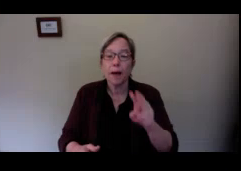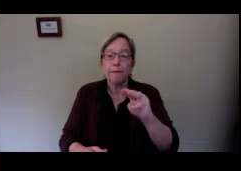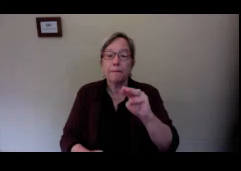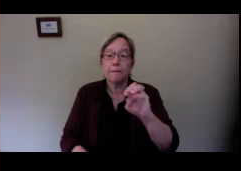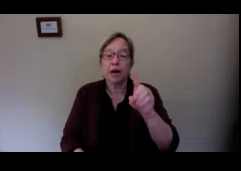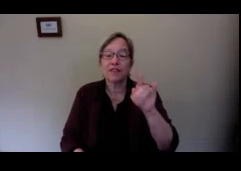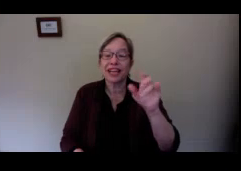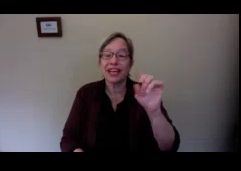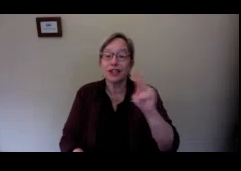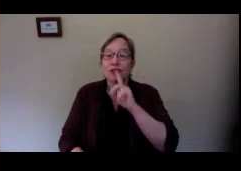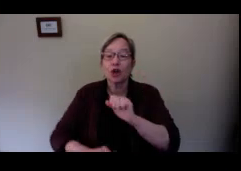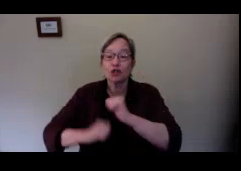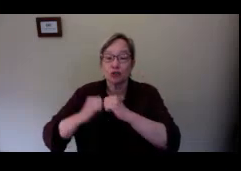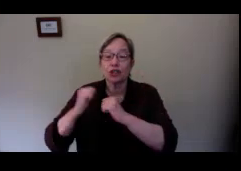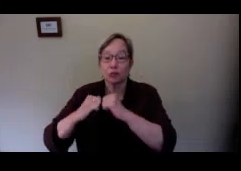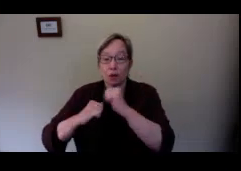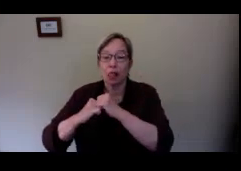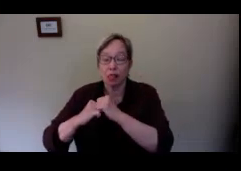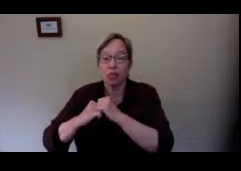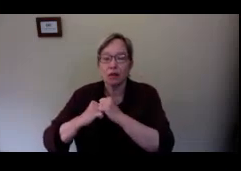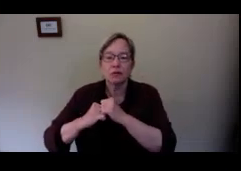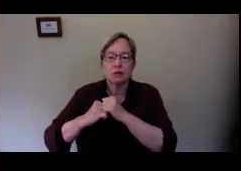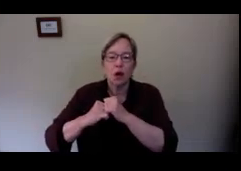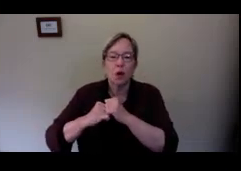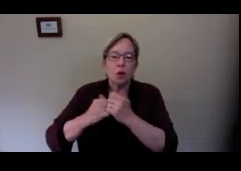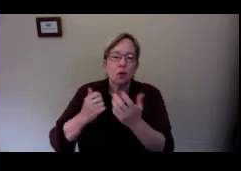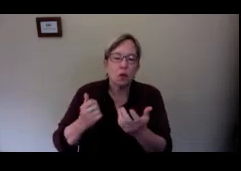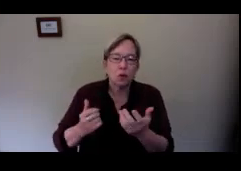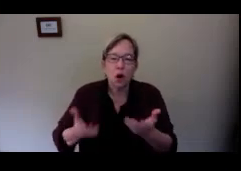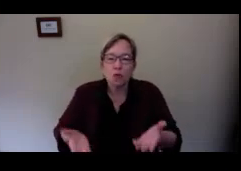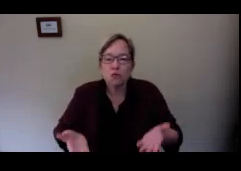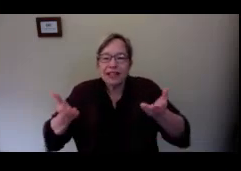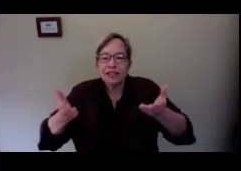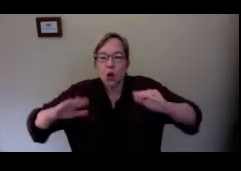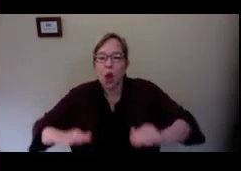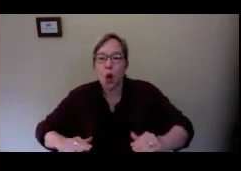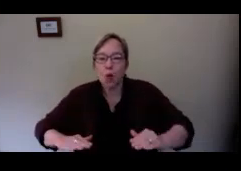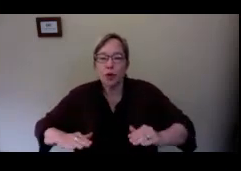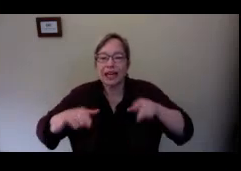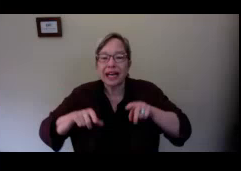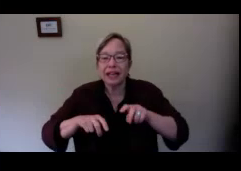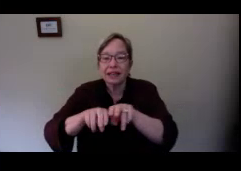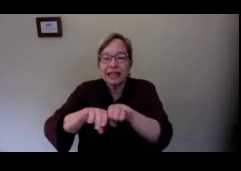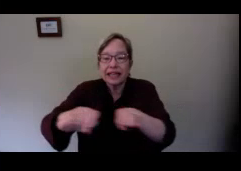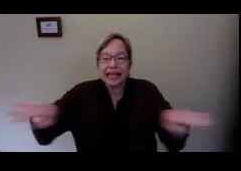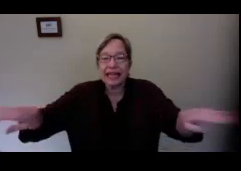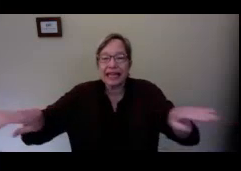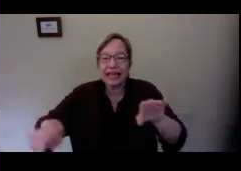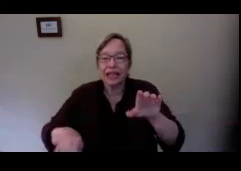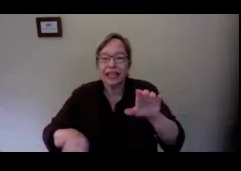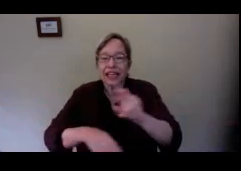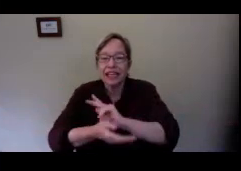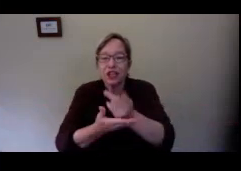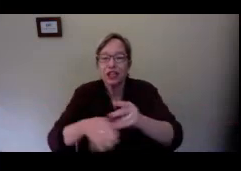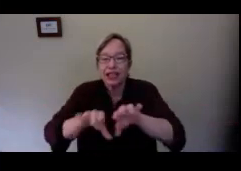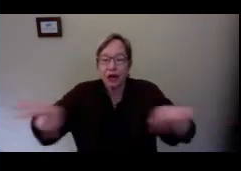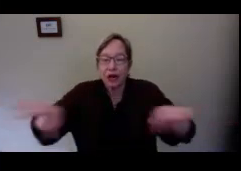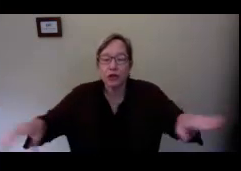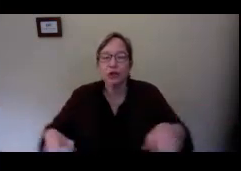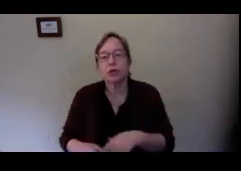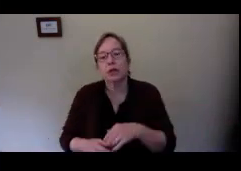are structural. So raising or lowering a countertop, wheelchair ramp, grab bars and